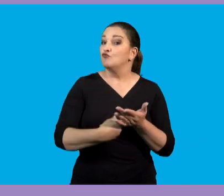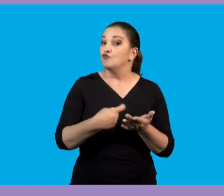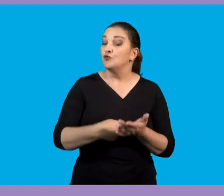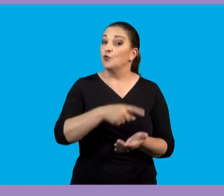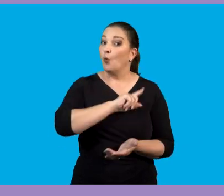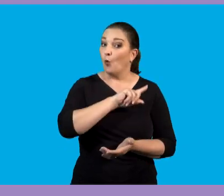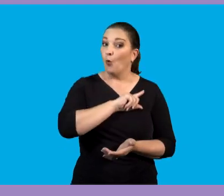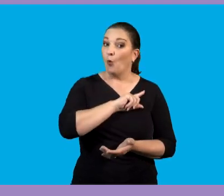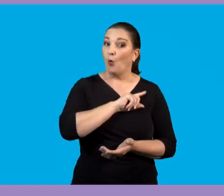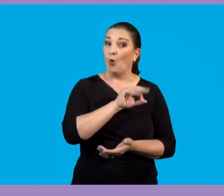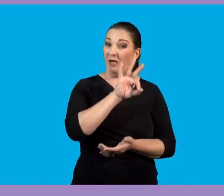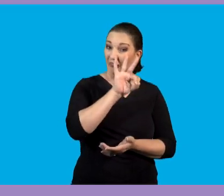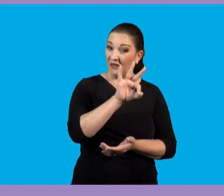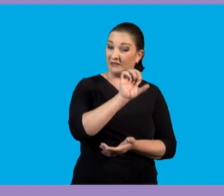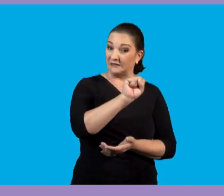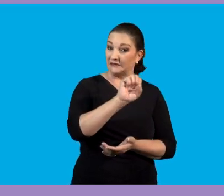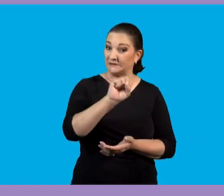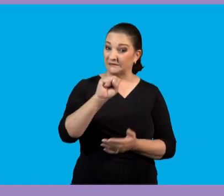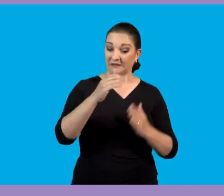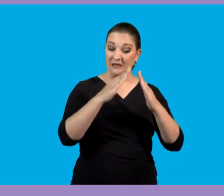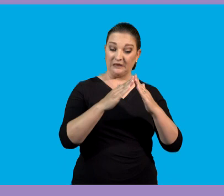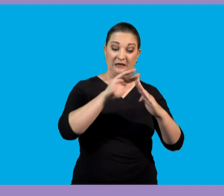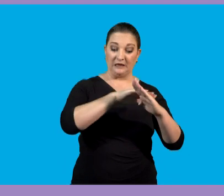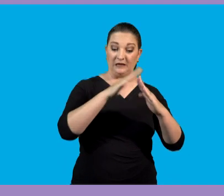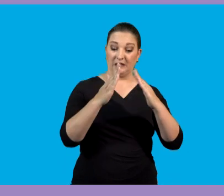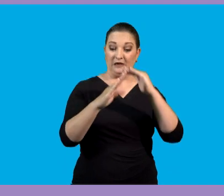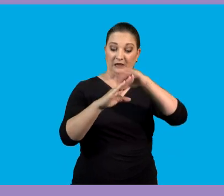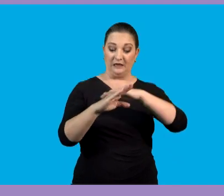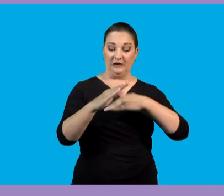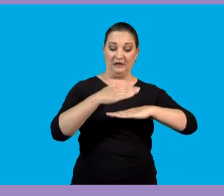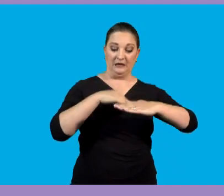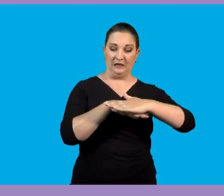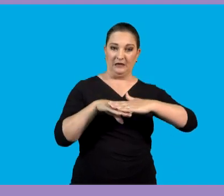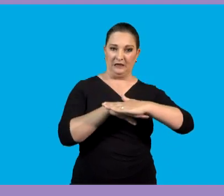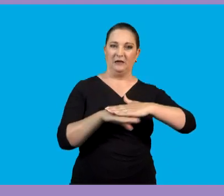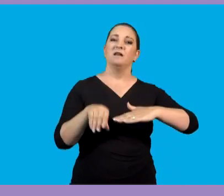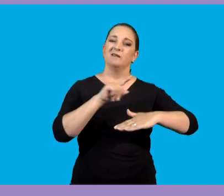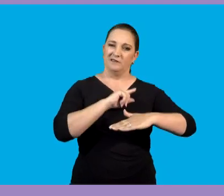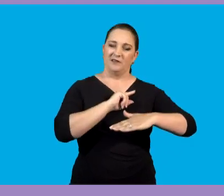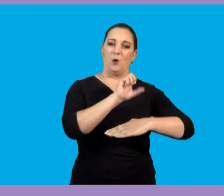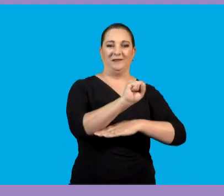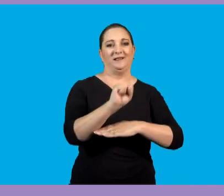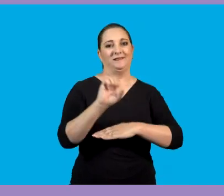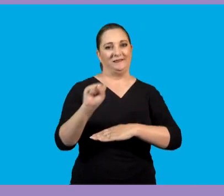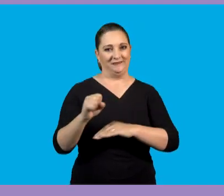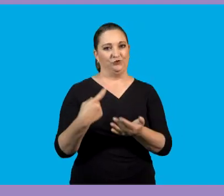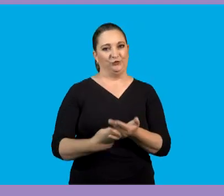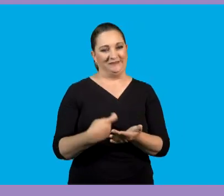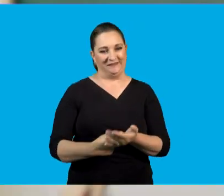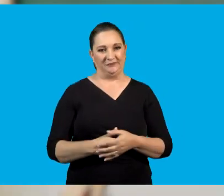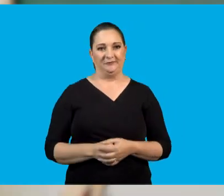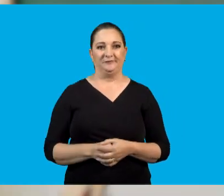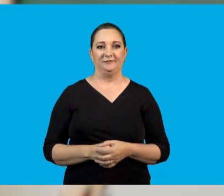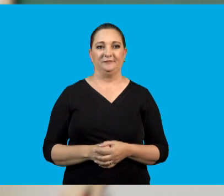we found three corresponding sides that are equal. So our reason there would be